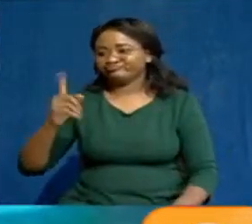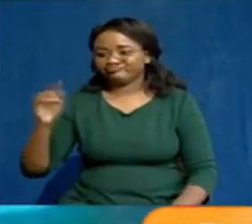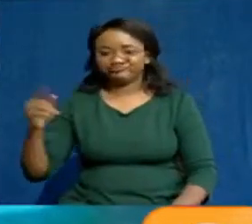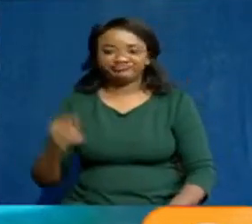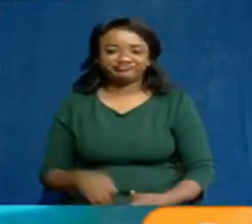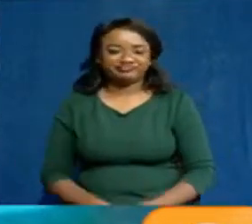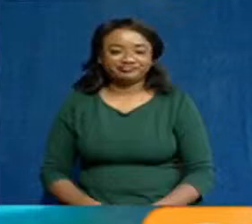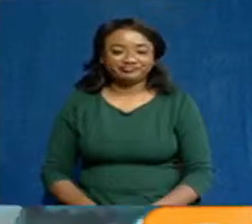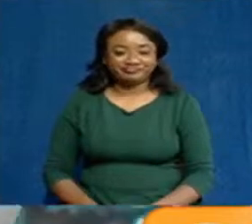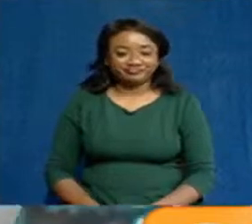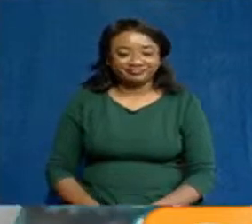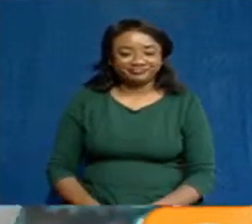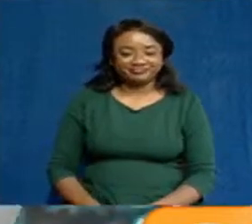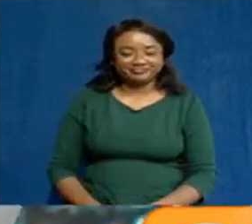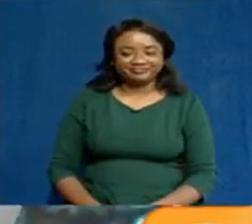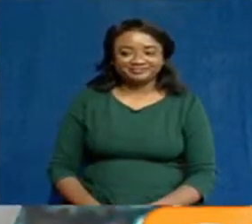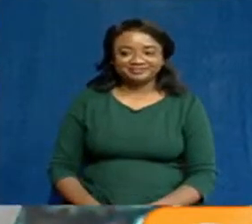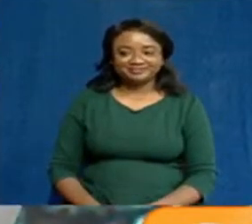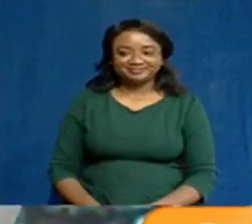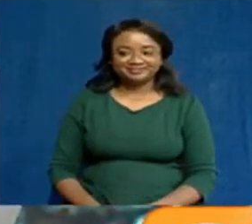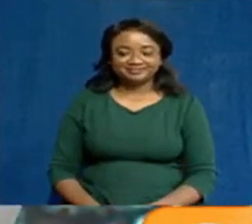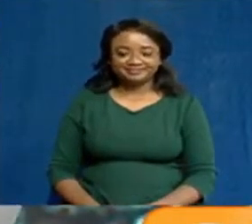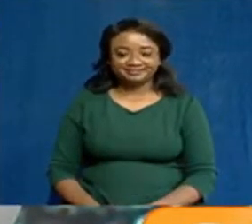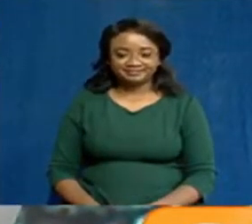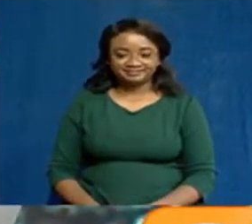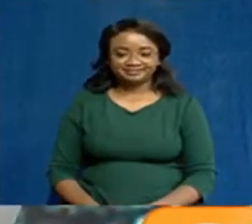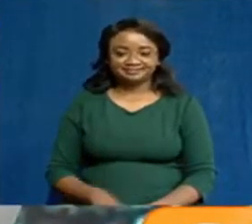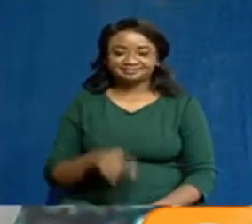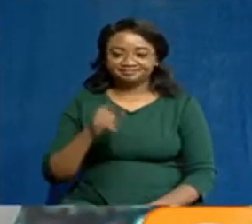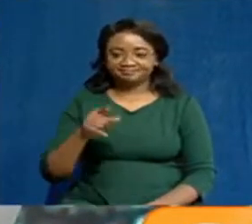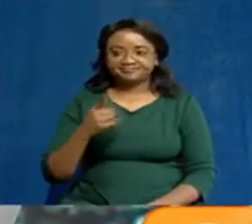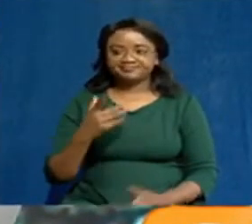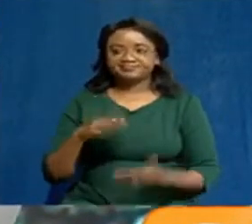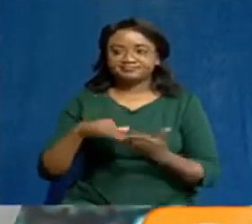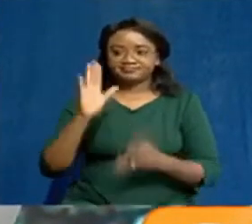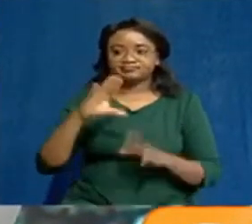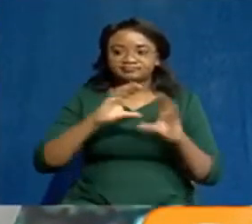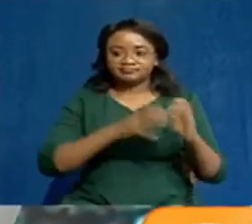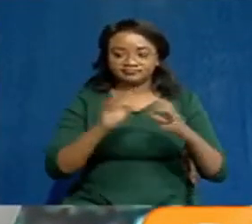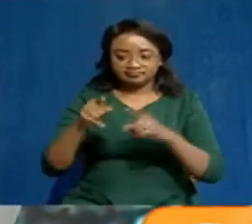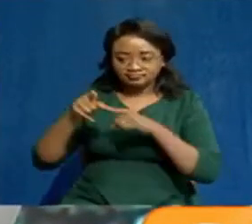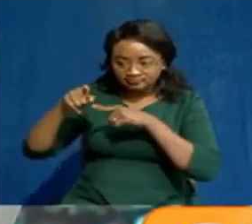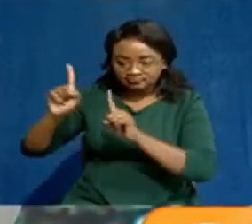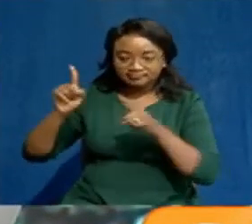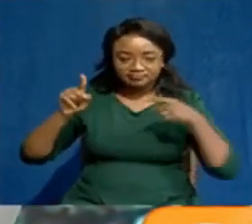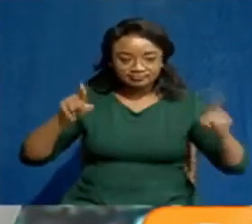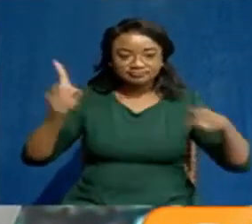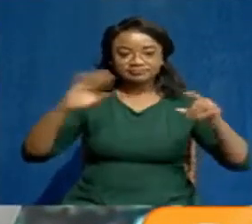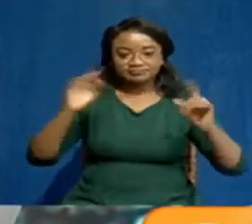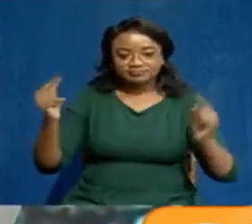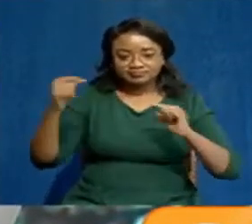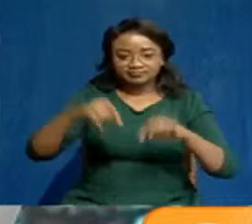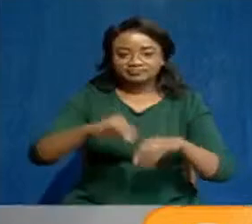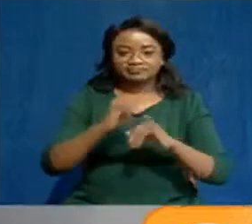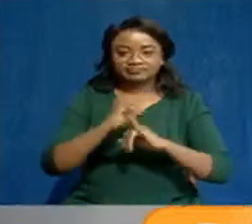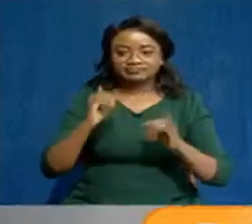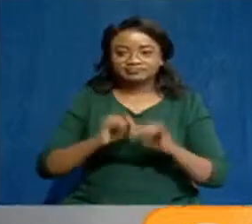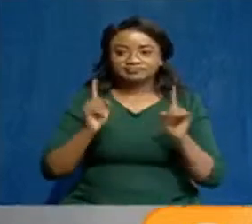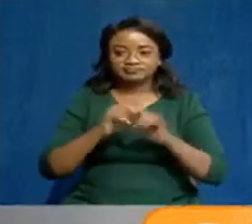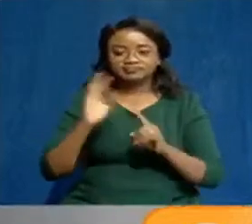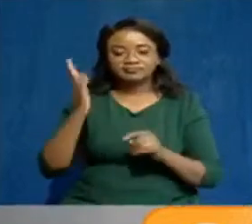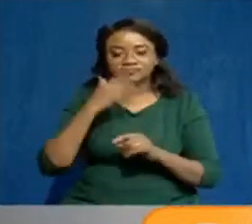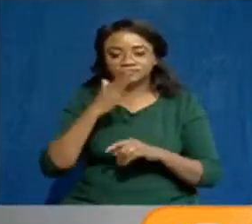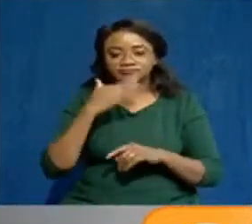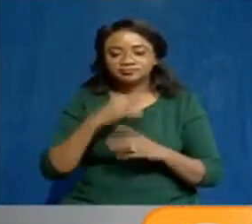cleaned mostly based on EPR, which is extended producer responsibility. Solid most waste. Of these companies will be the ones cleaned. Yes. Solid waste, we can assure Kenyans